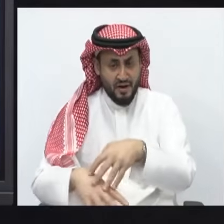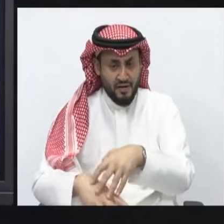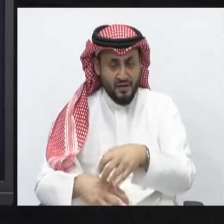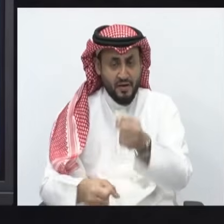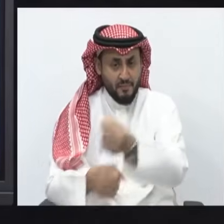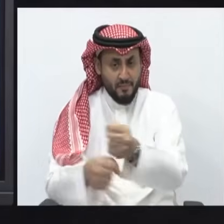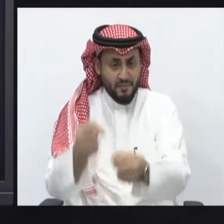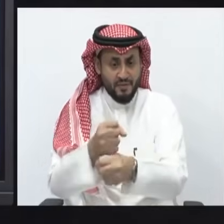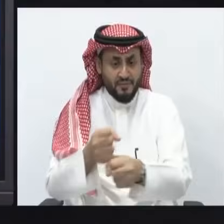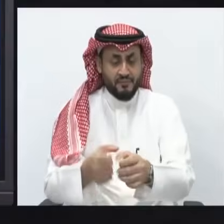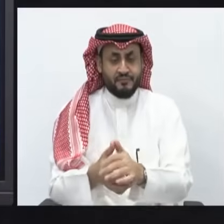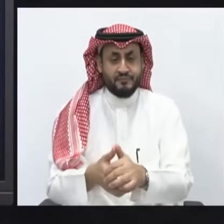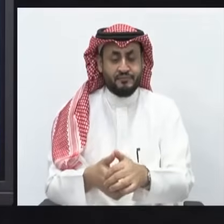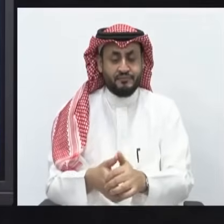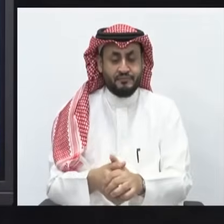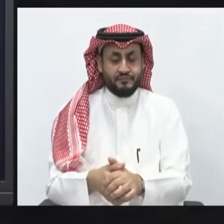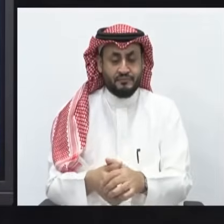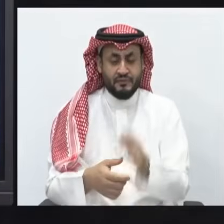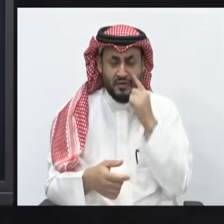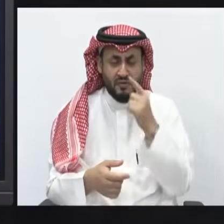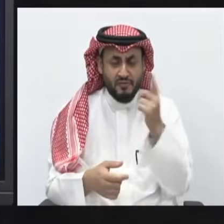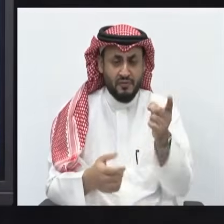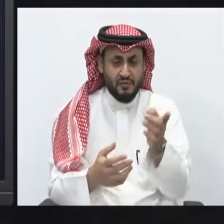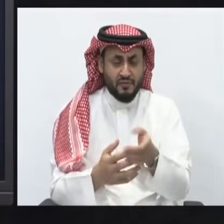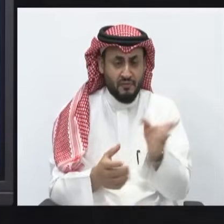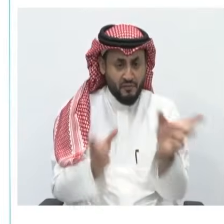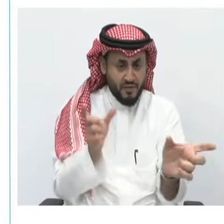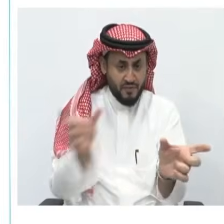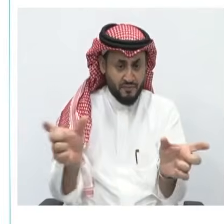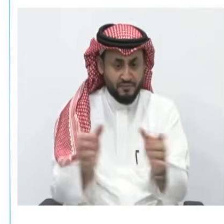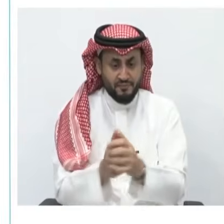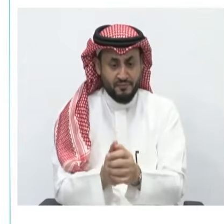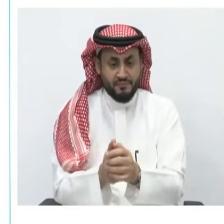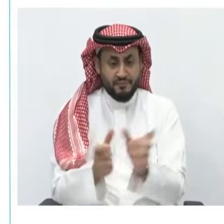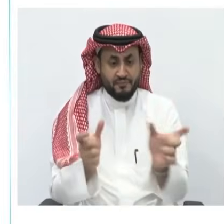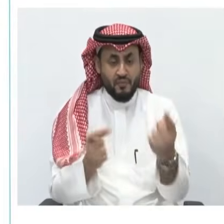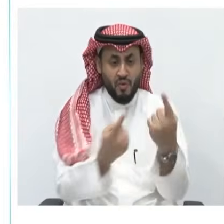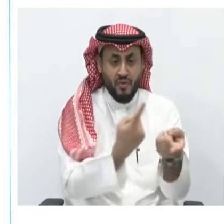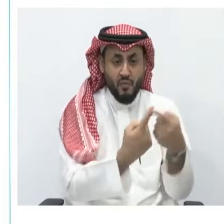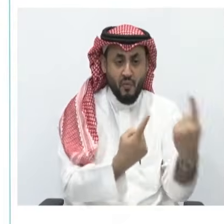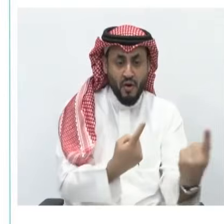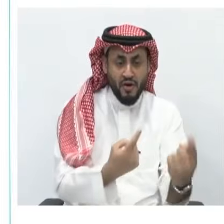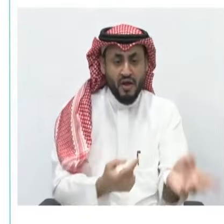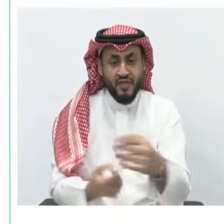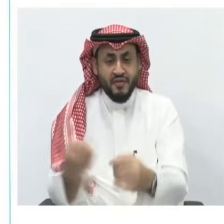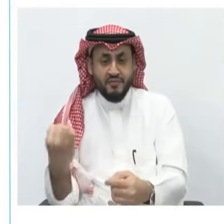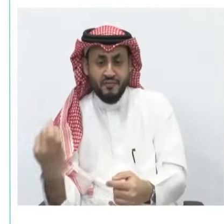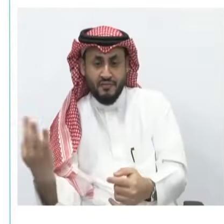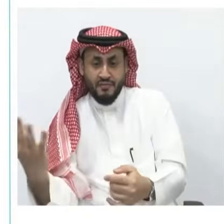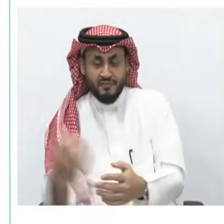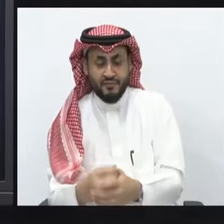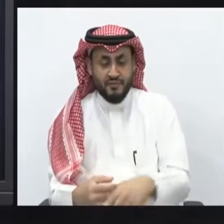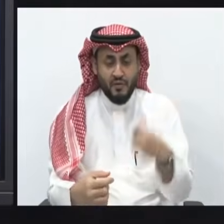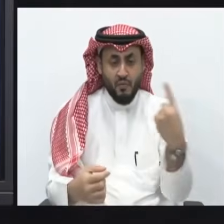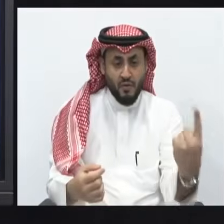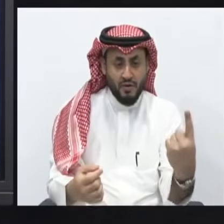on this. We have one and we have another one here is more than one. What does mean one? This